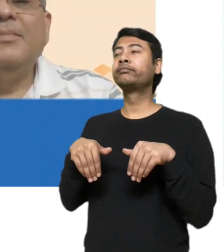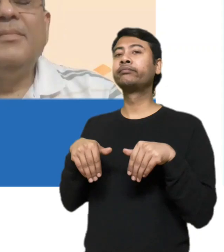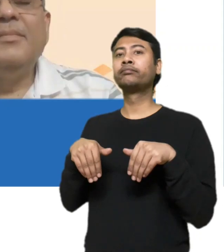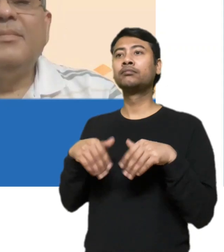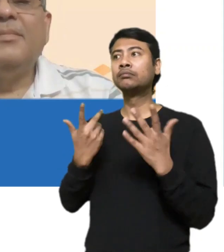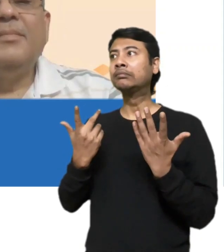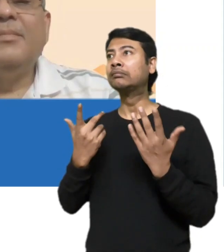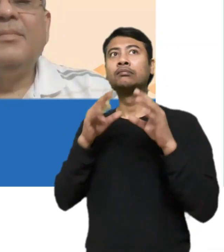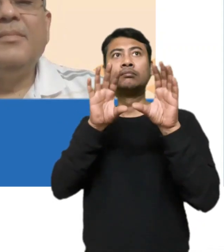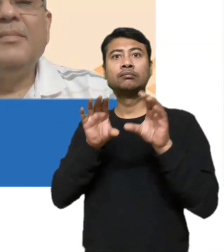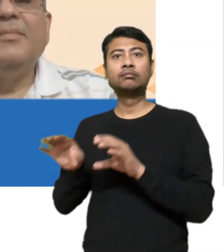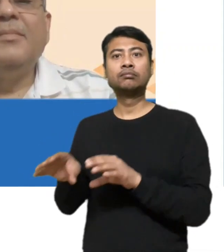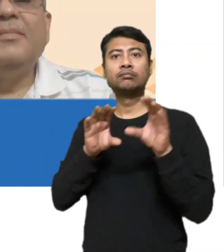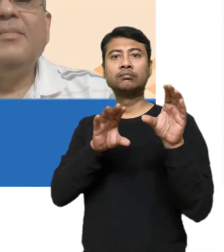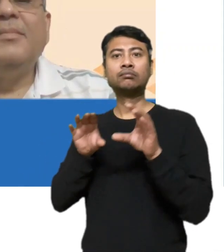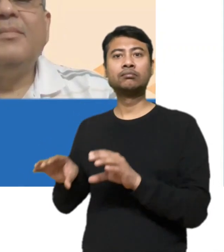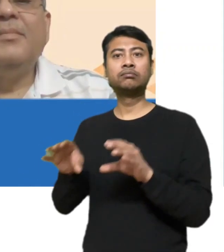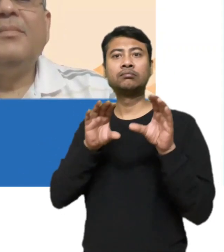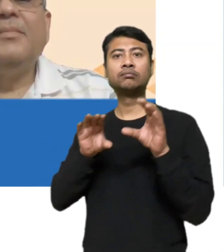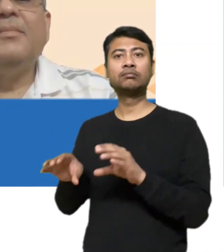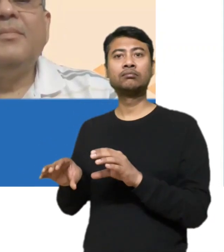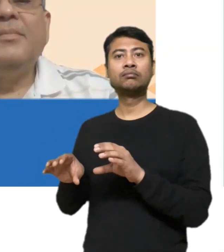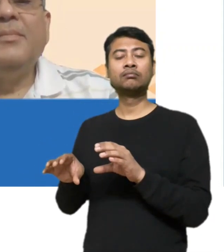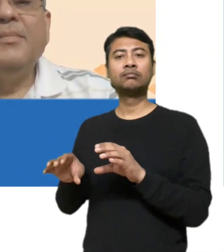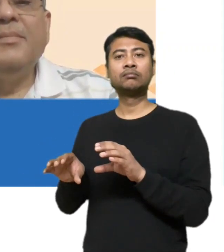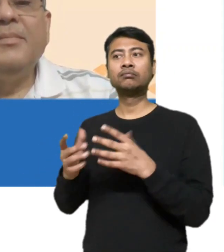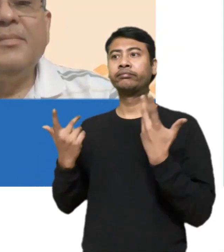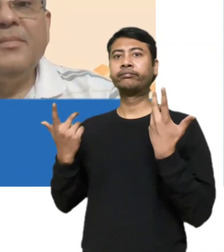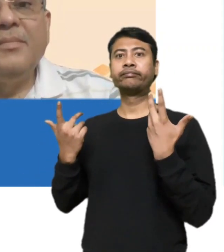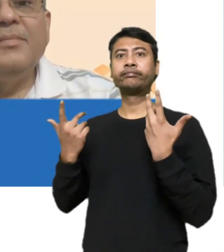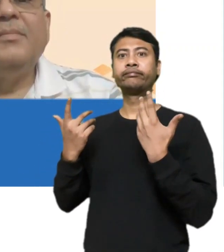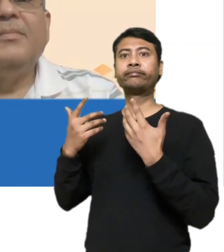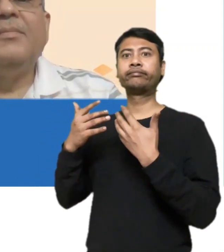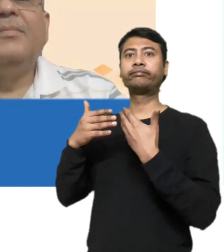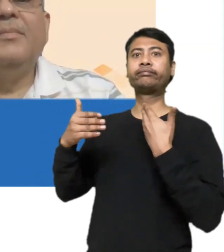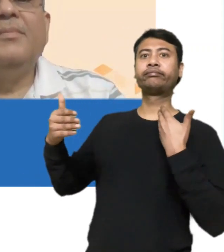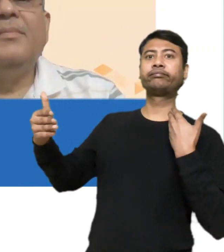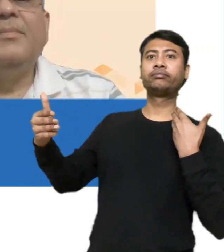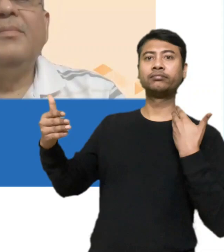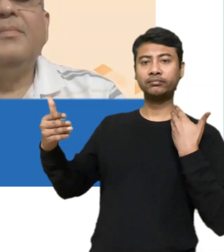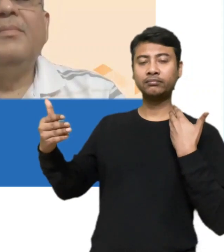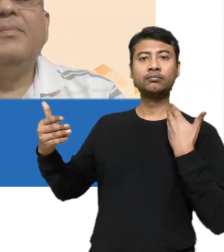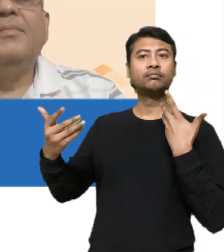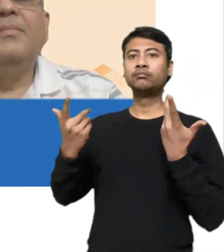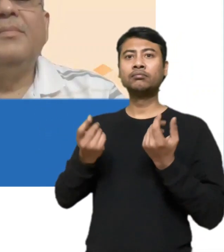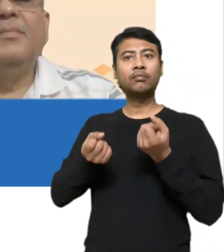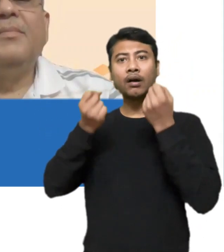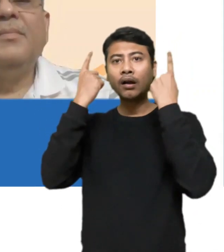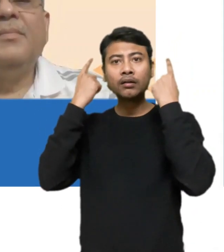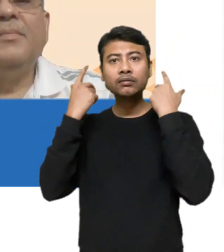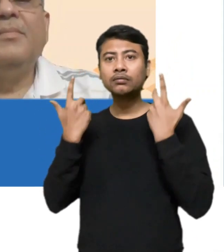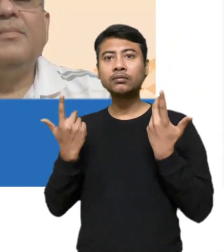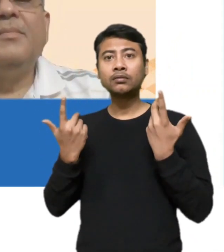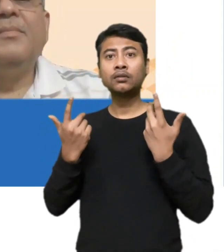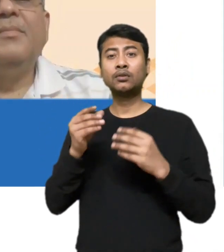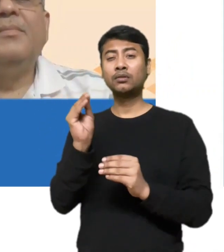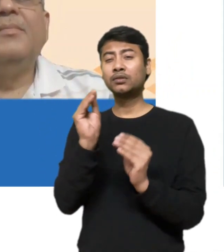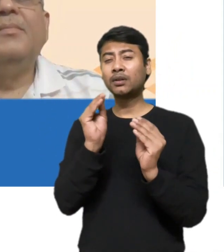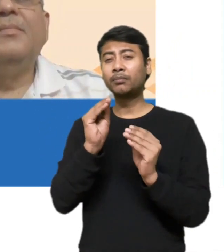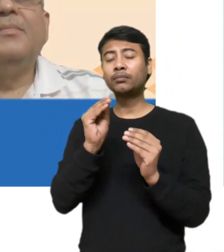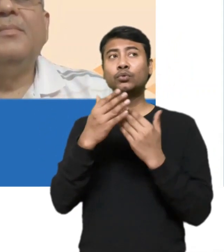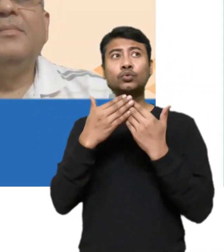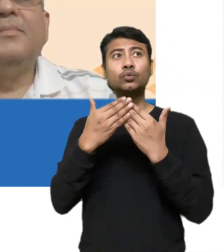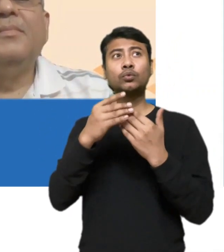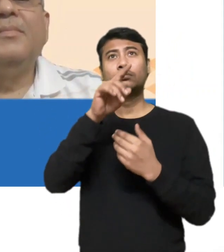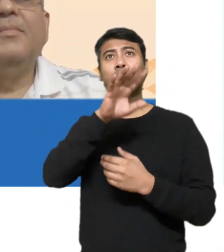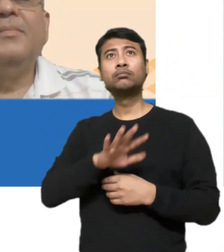copy if they can, but not really understand everything. But we're trying to work, so it will be in about 1,500 schools, to at least have